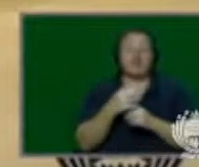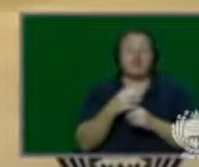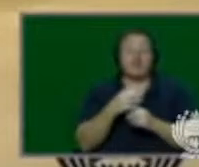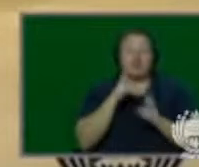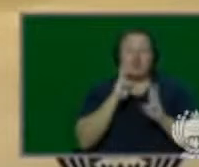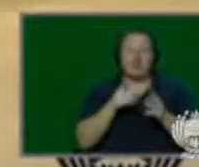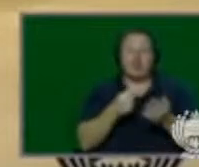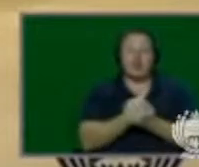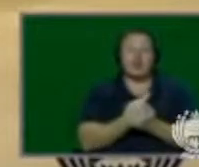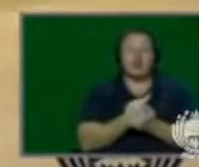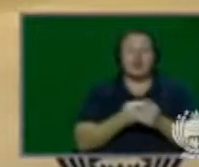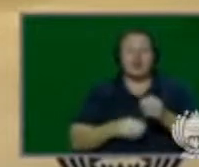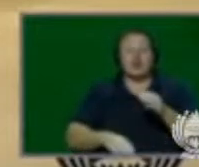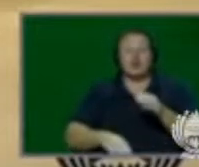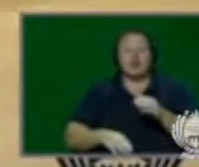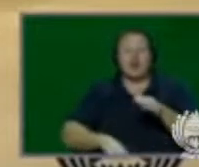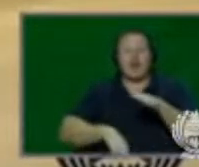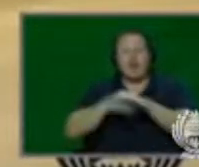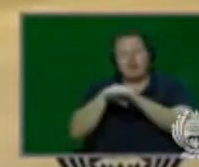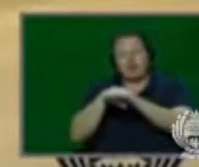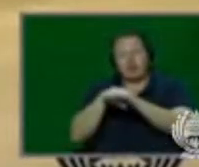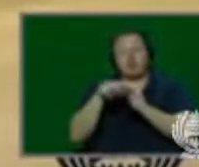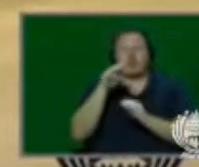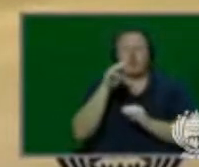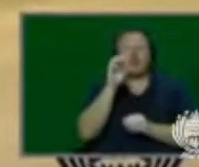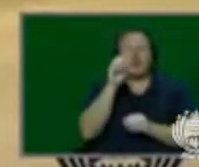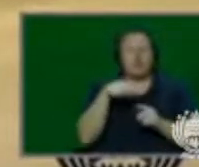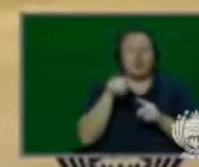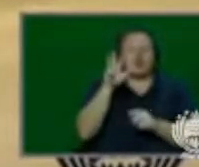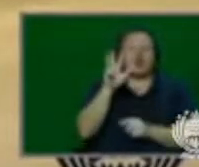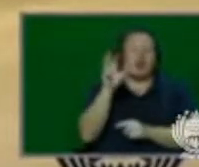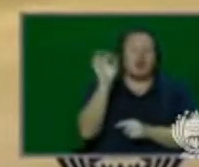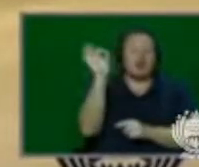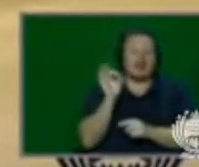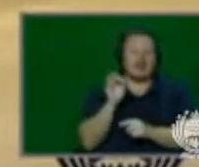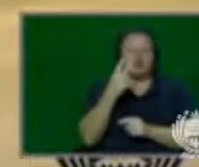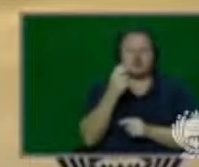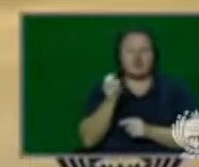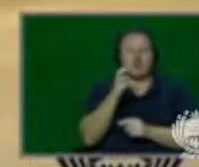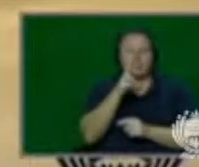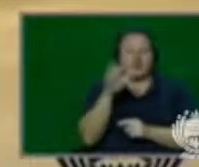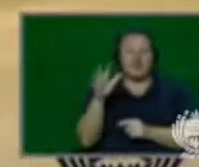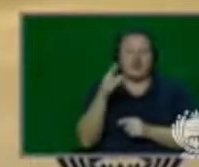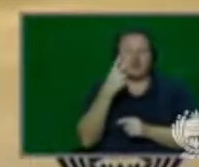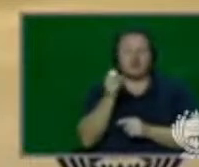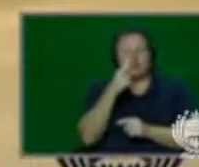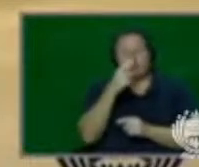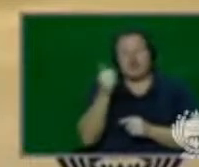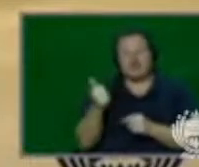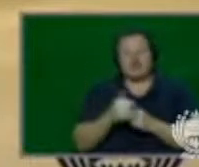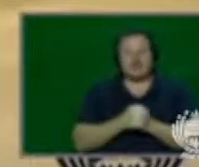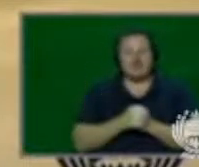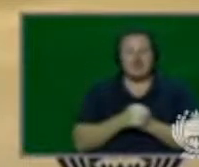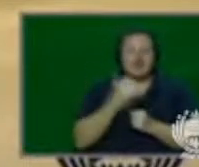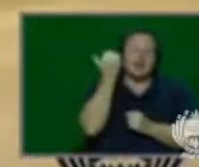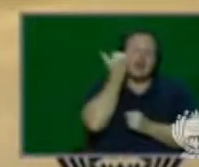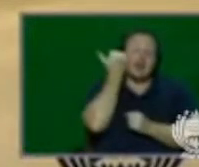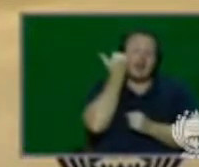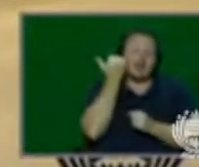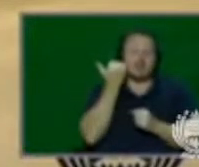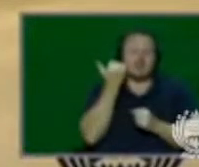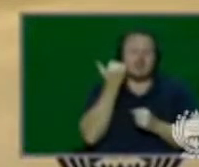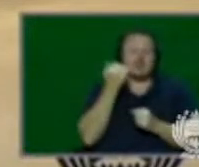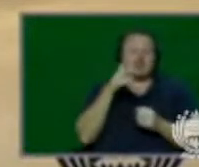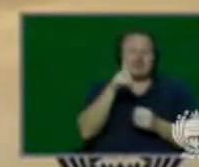grow to 0.9% in 25-26. Government debt will stabilize at